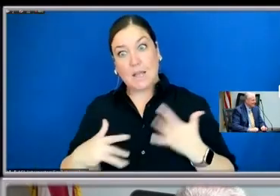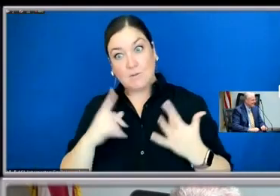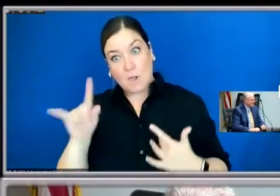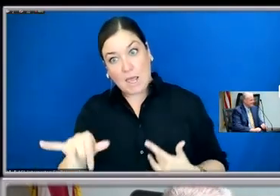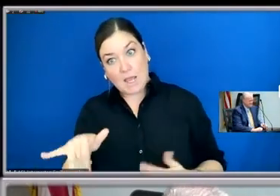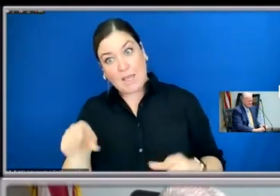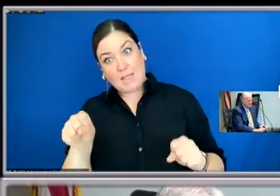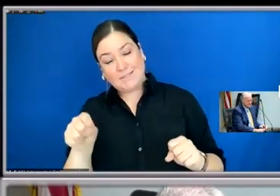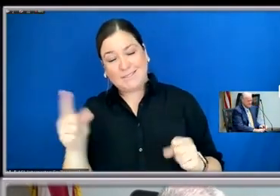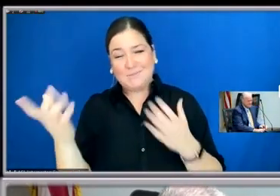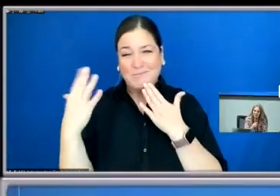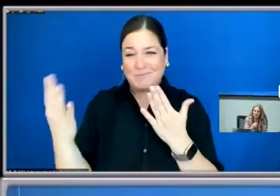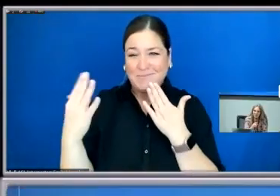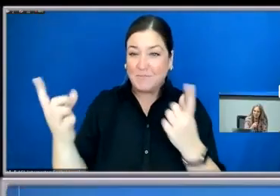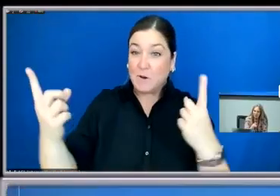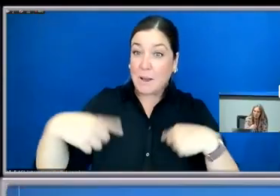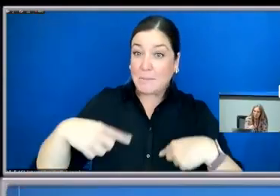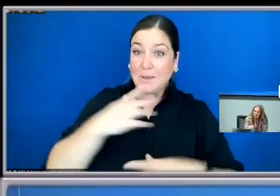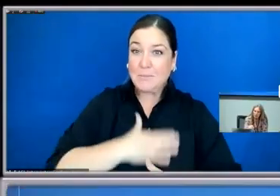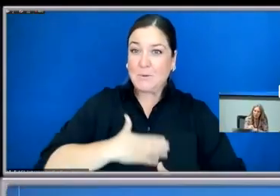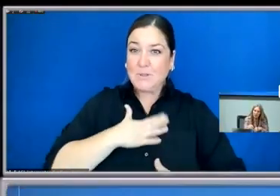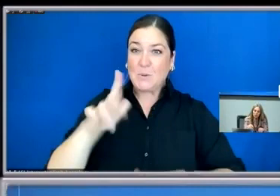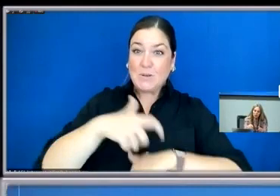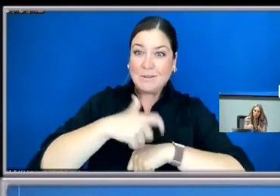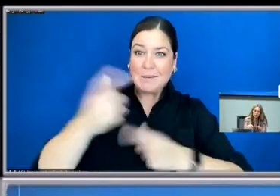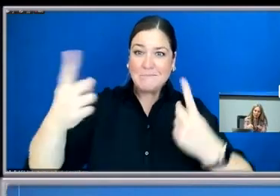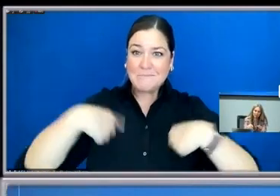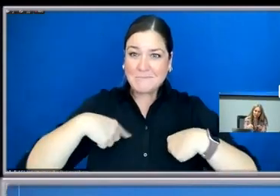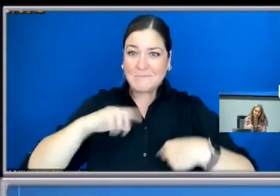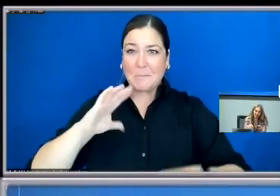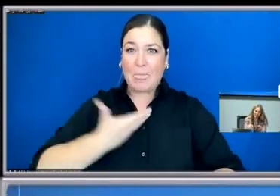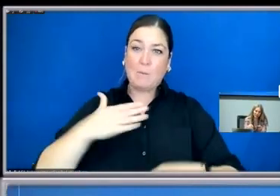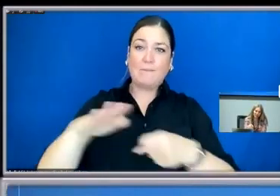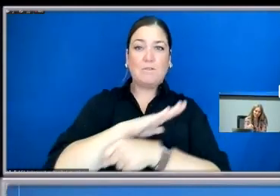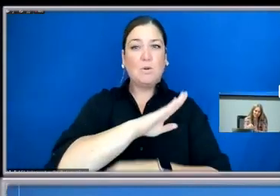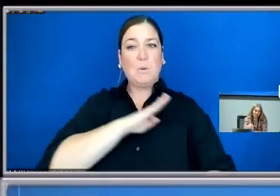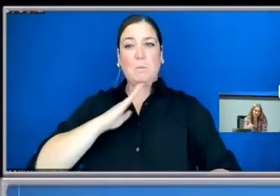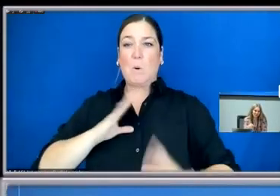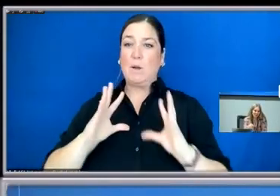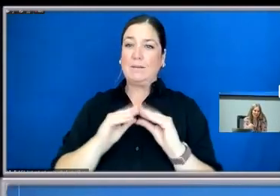thank you. Thank you for coming. We appreciate you taking the time to come to our full board meeting today. So